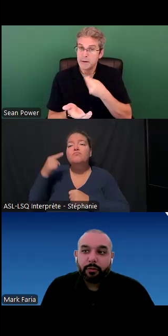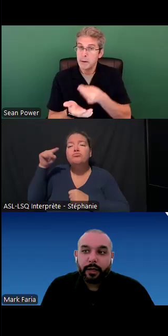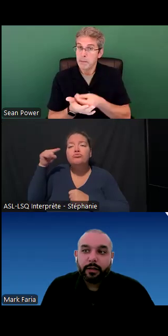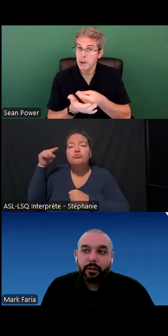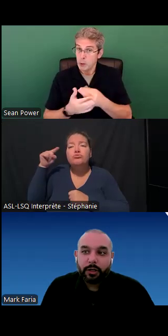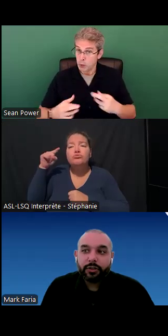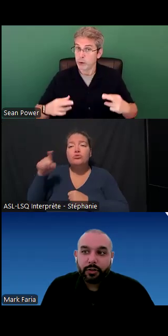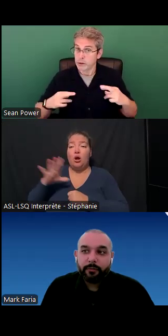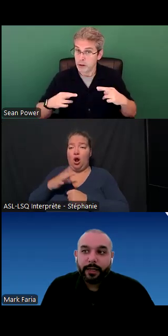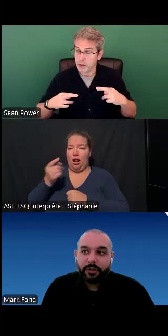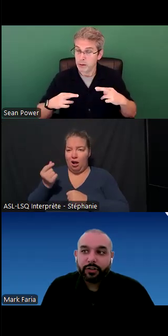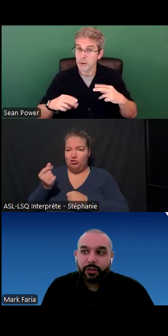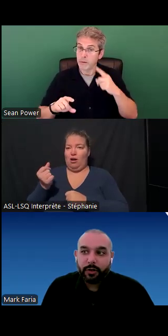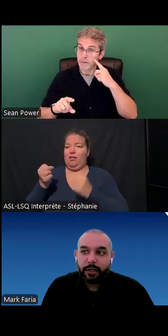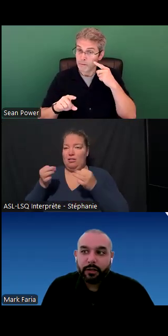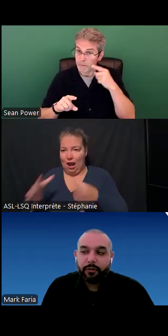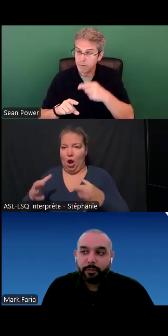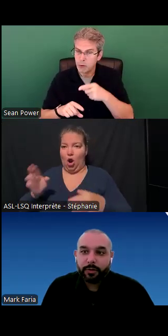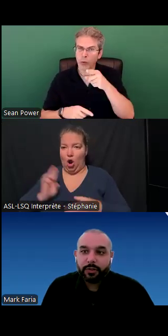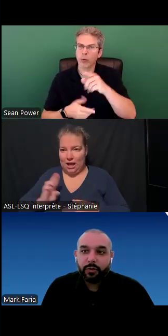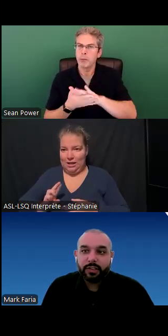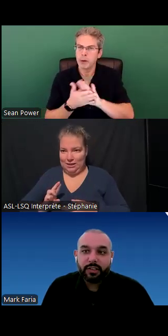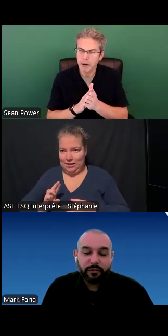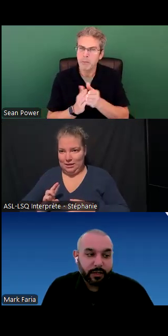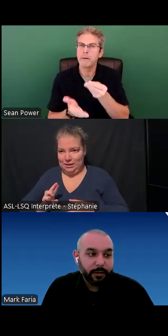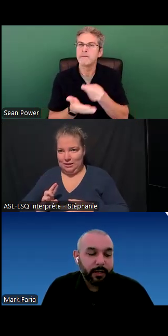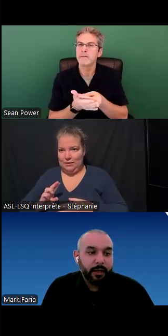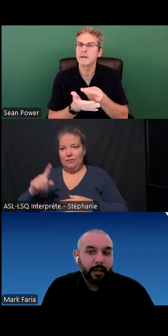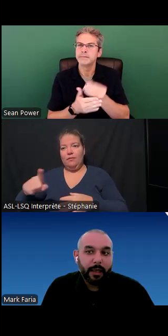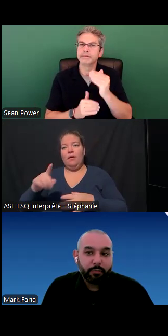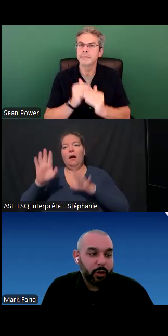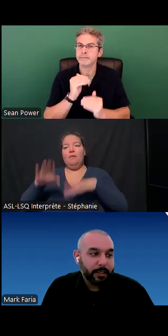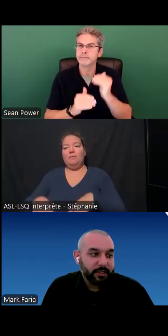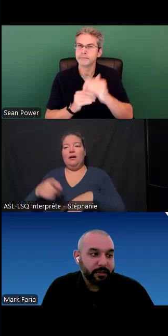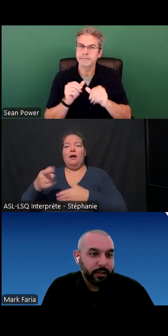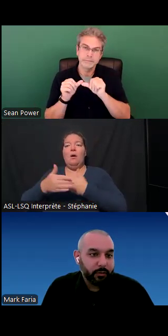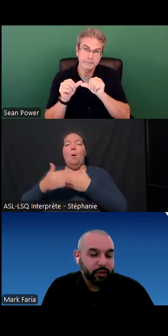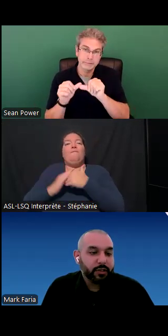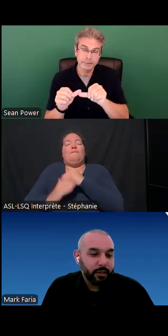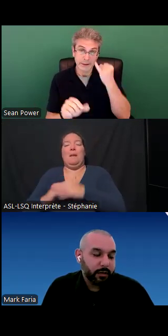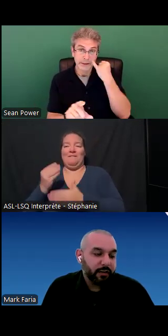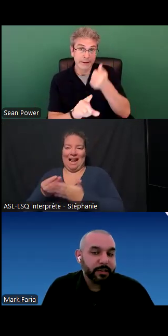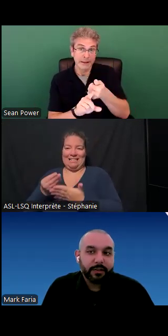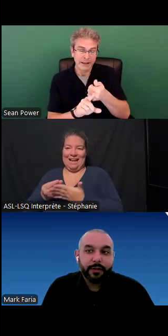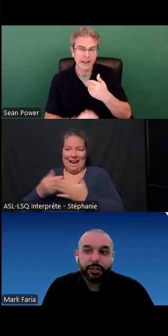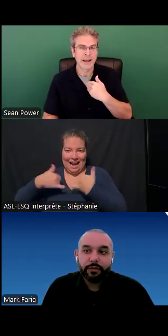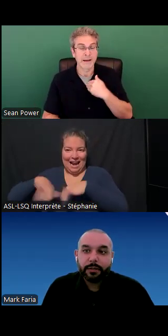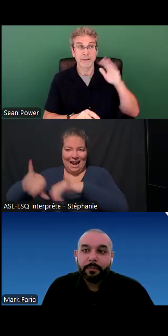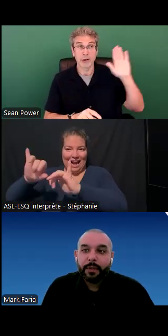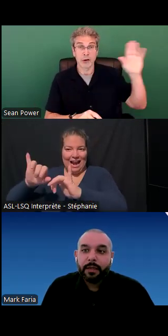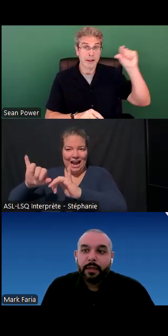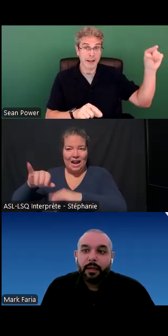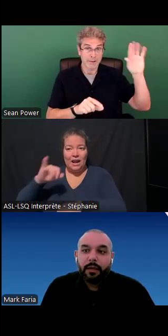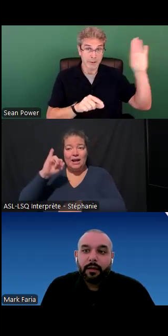to provide long-term financial security for a person who has a severe and prolonged disability, which is the government's definition of